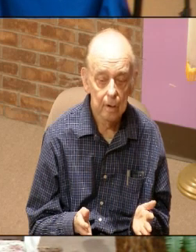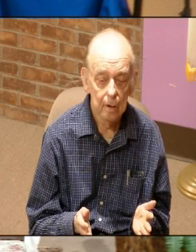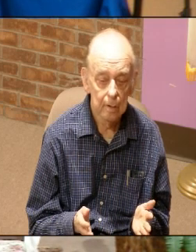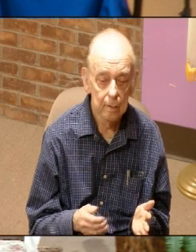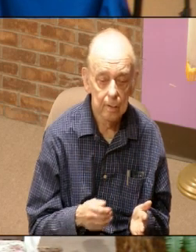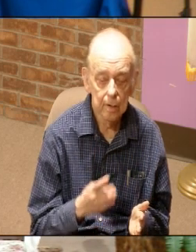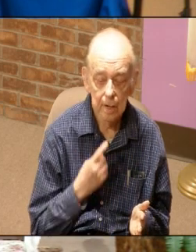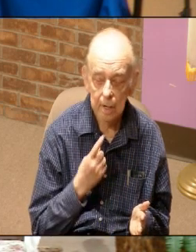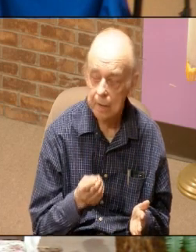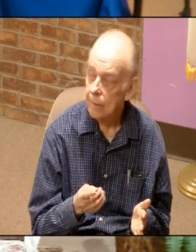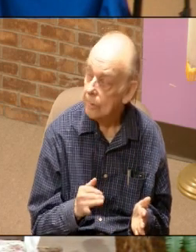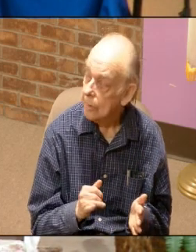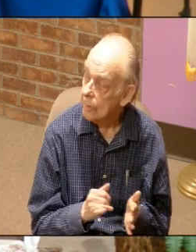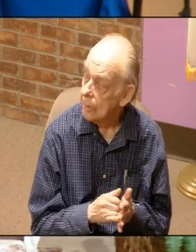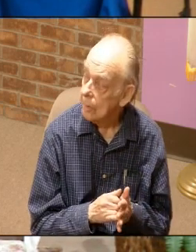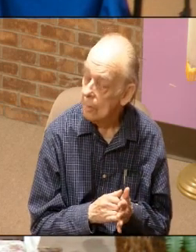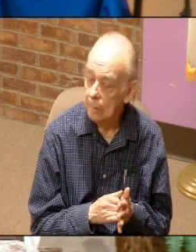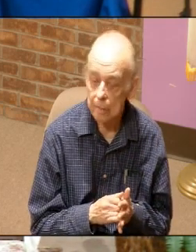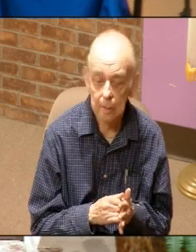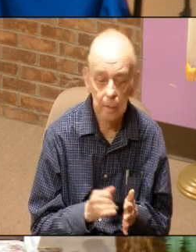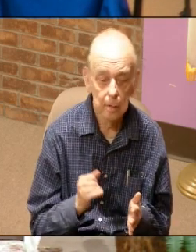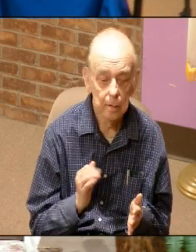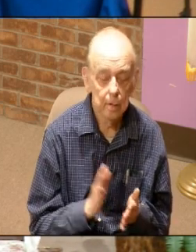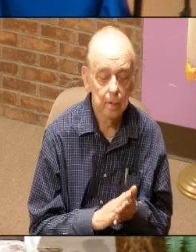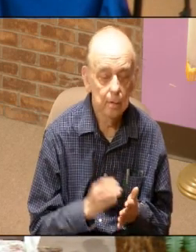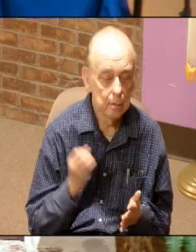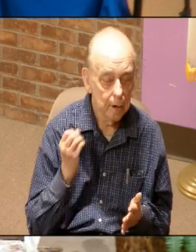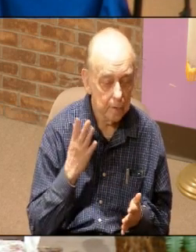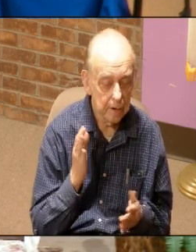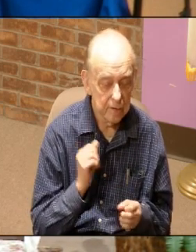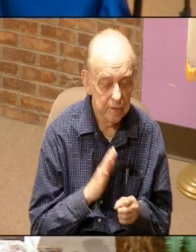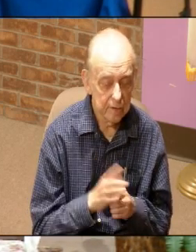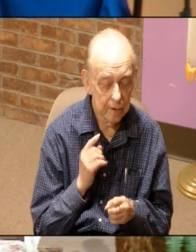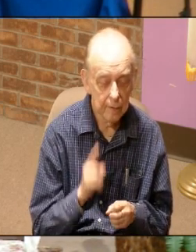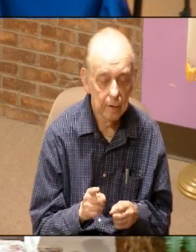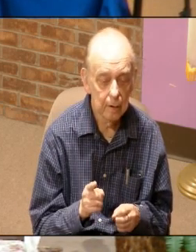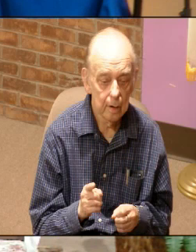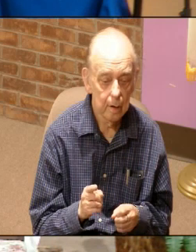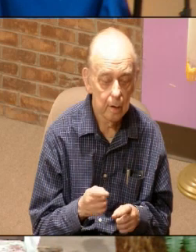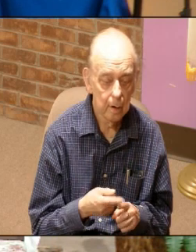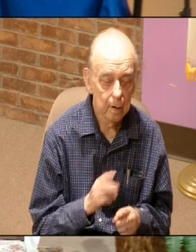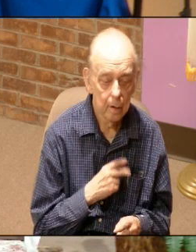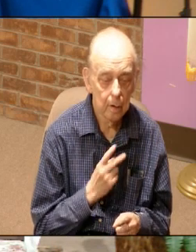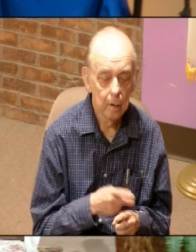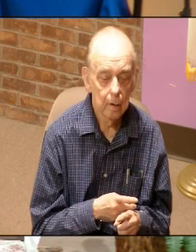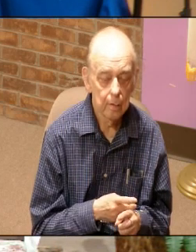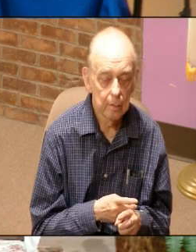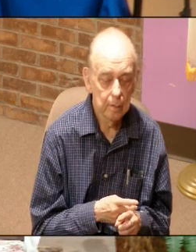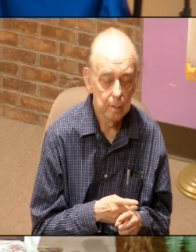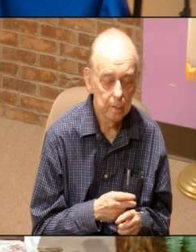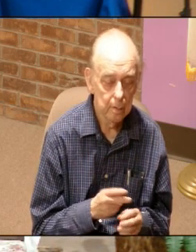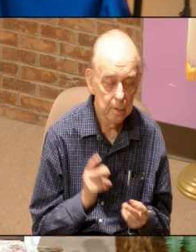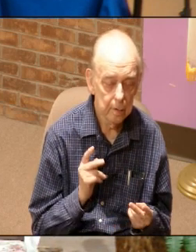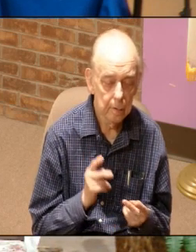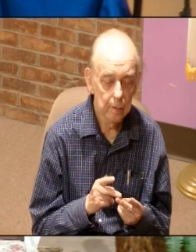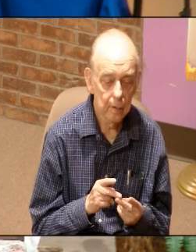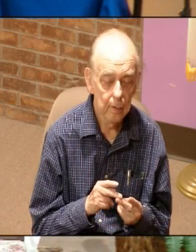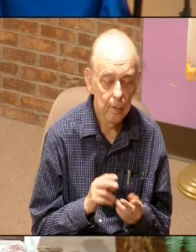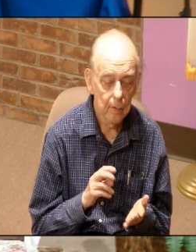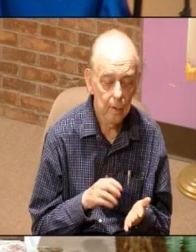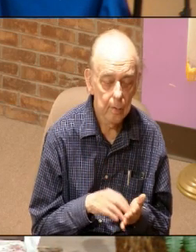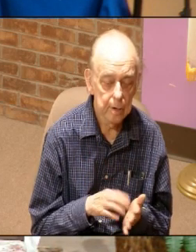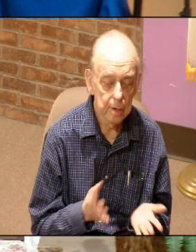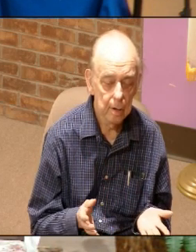God says this, my grace is sufficient for you for my power is made perfect in weakness.